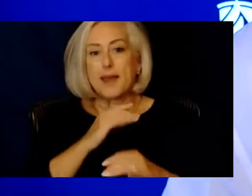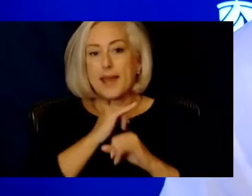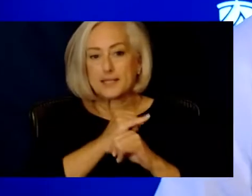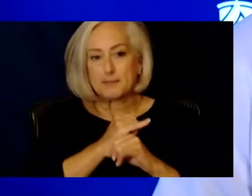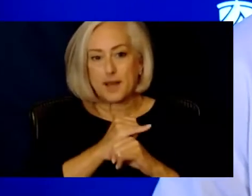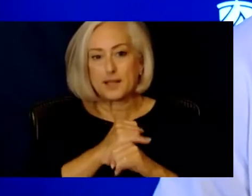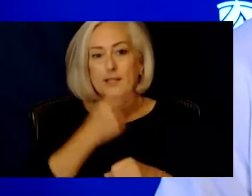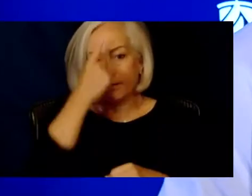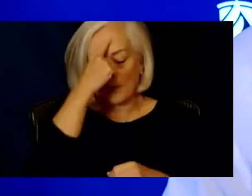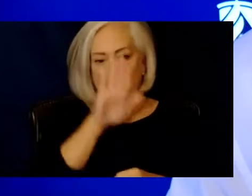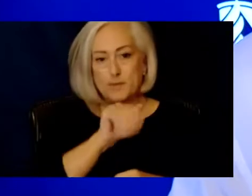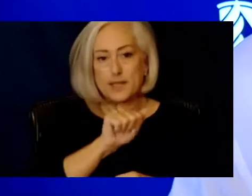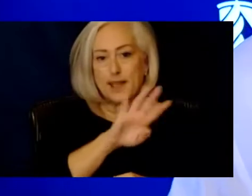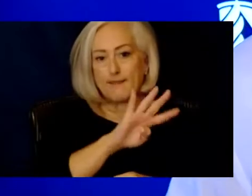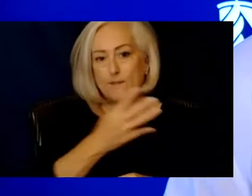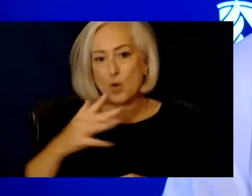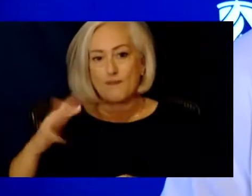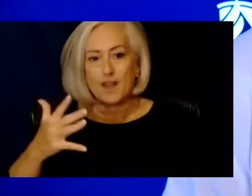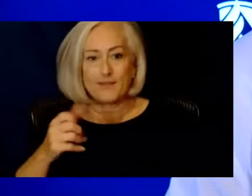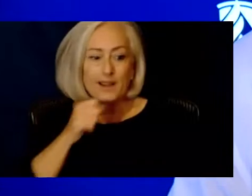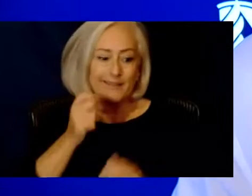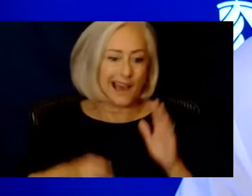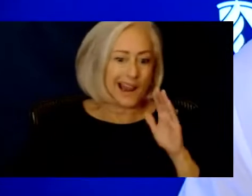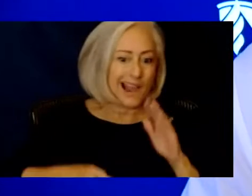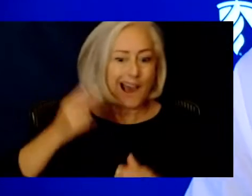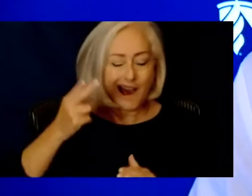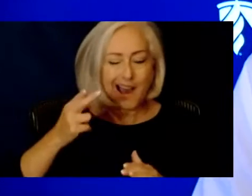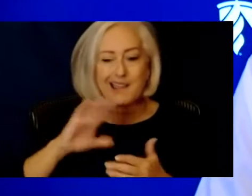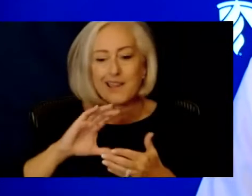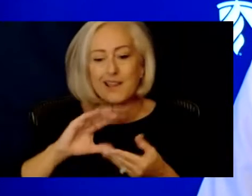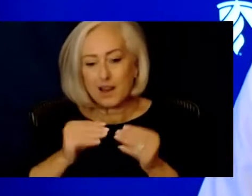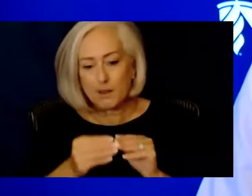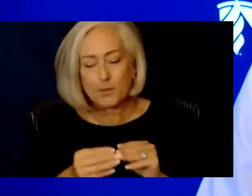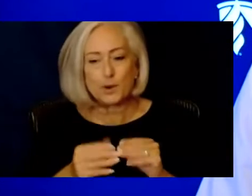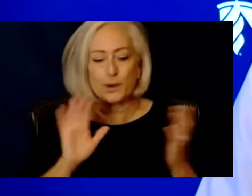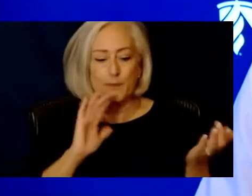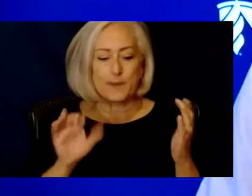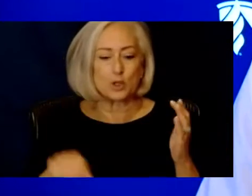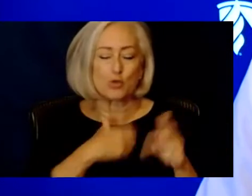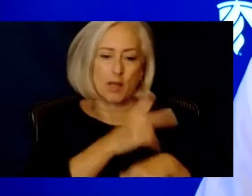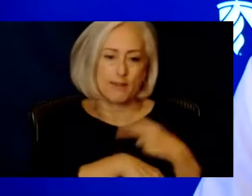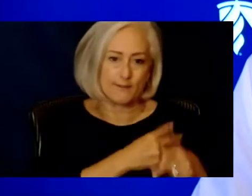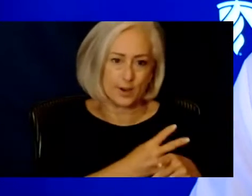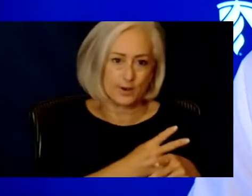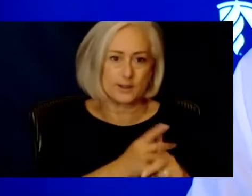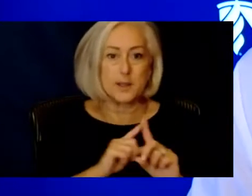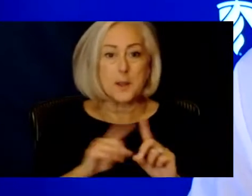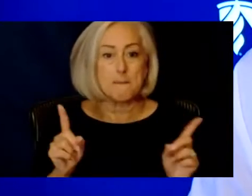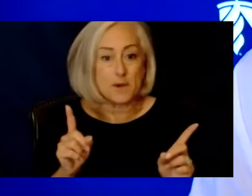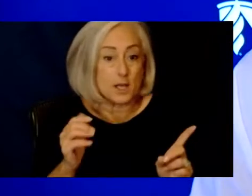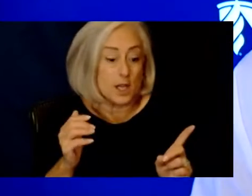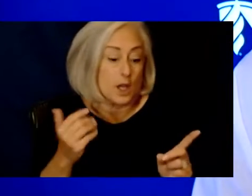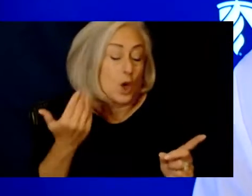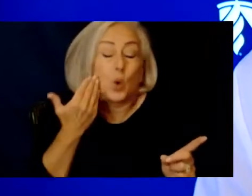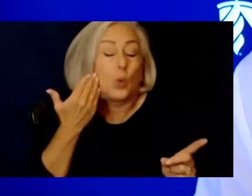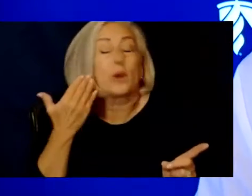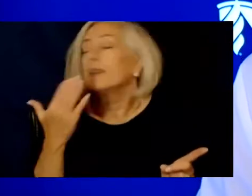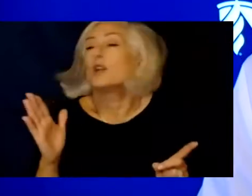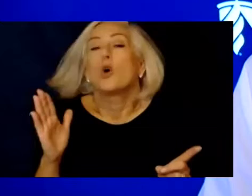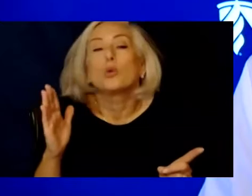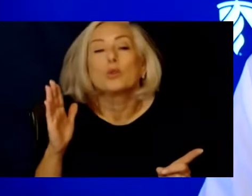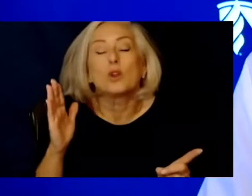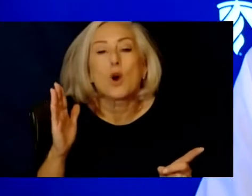in the highest titers or highest quantities to the other variants, for sure. But what we don't know about any of these new vaccines